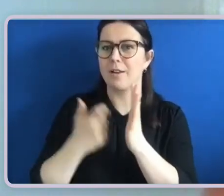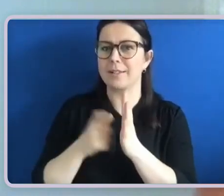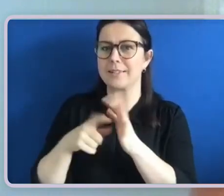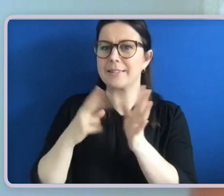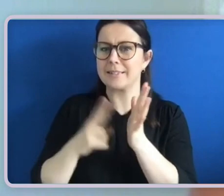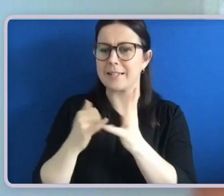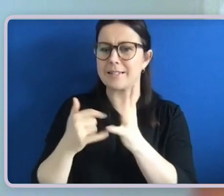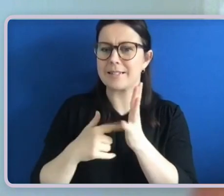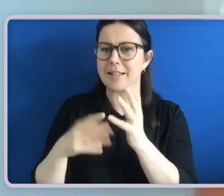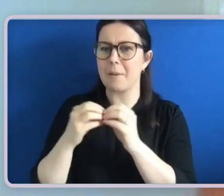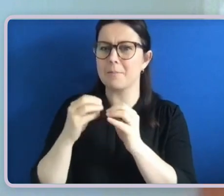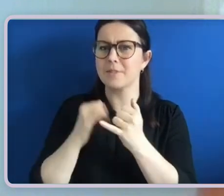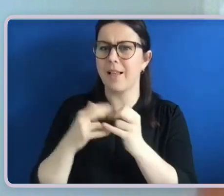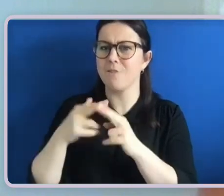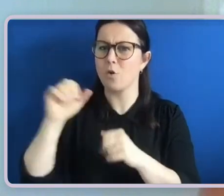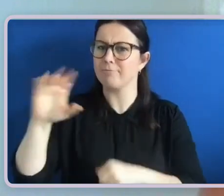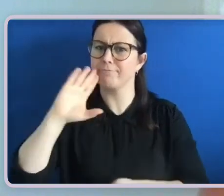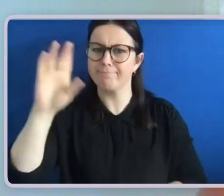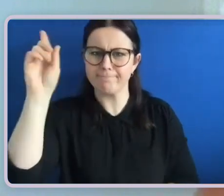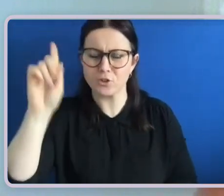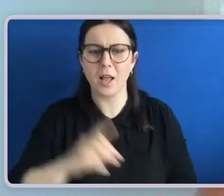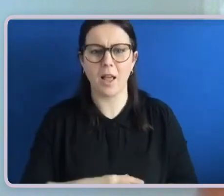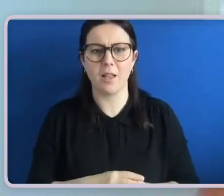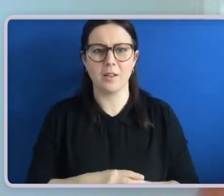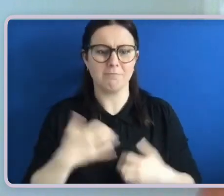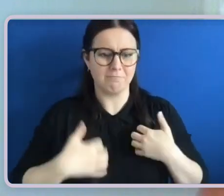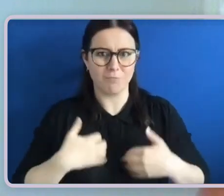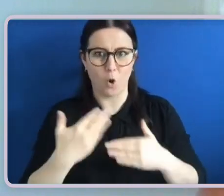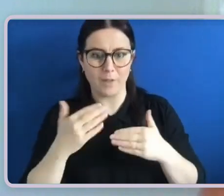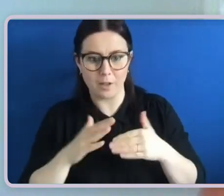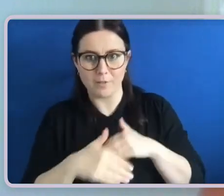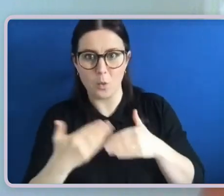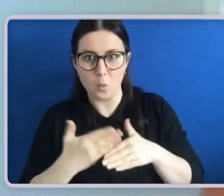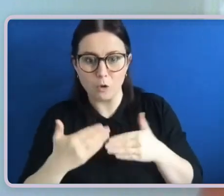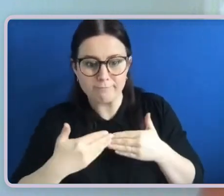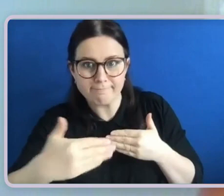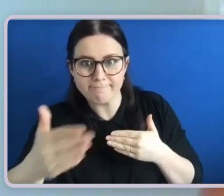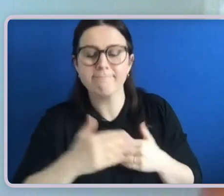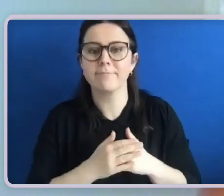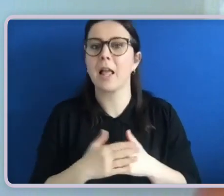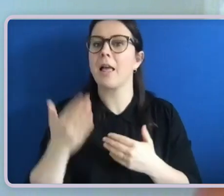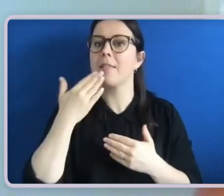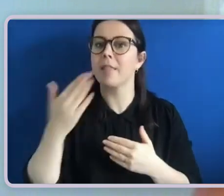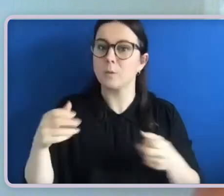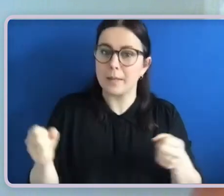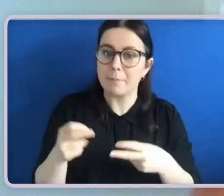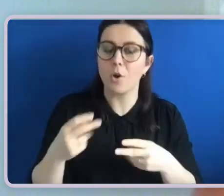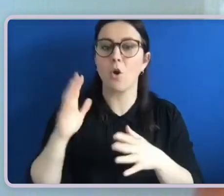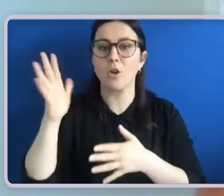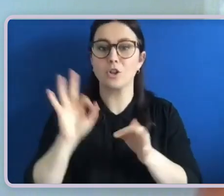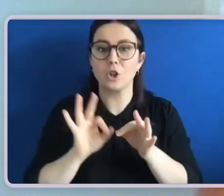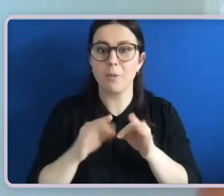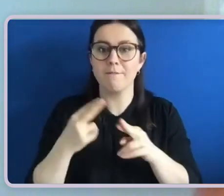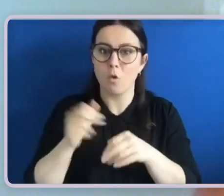today and for the great work that's happening in this space. Thank you to the Auslan interpreters and captioners for their hard